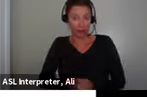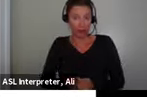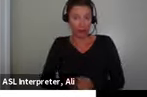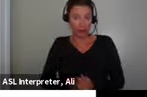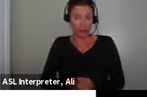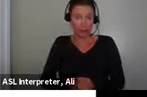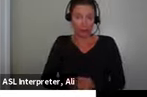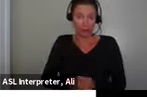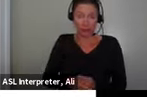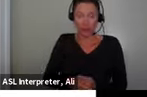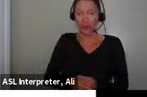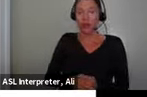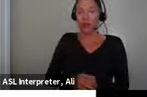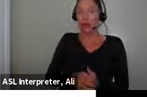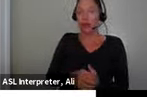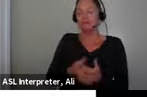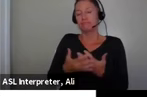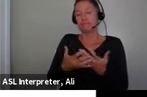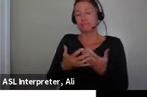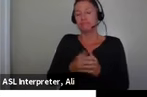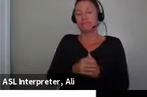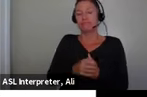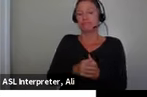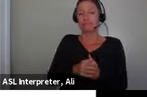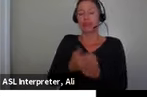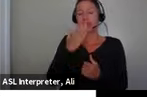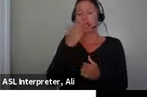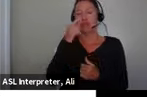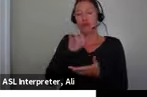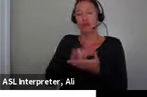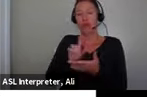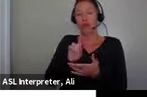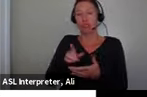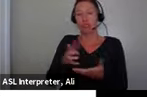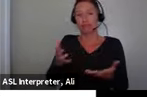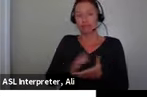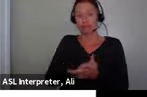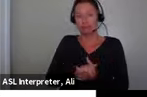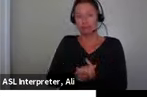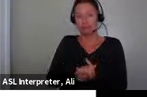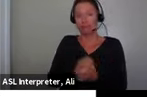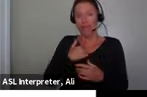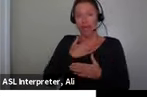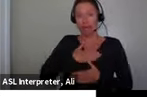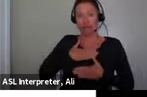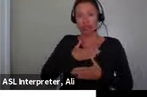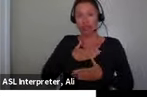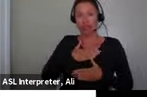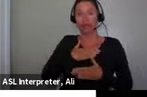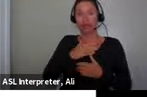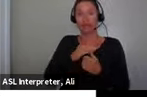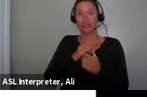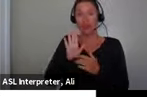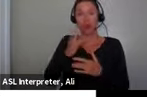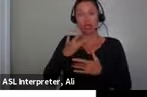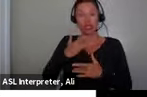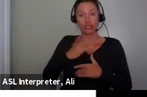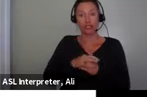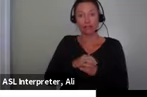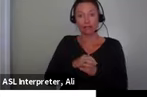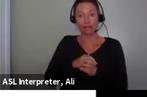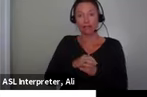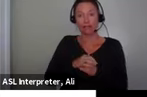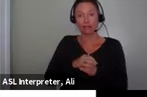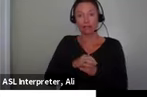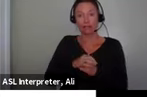You know, I thank you for that question, and I appreciate that concern. But again, I'd